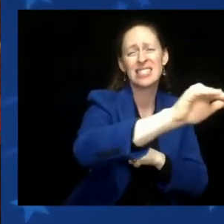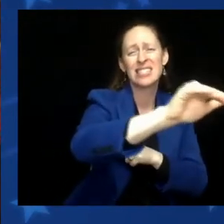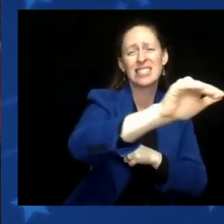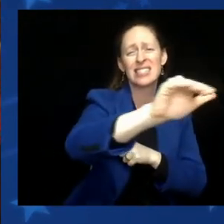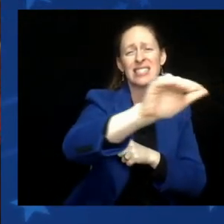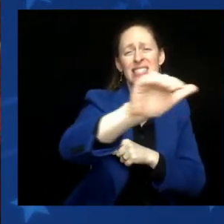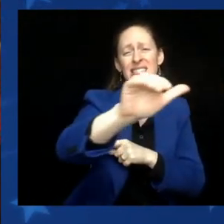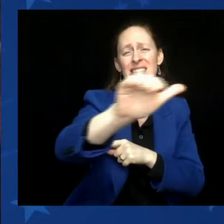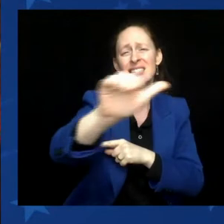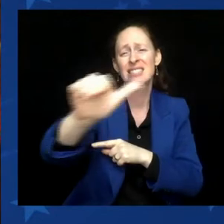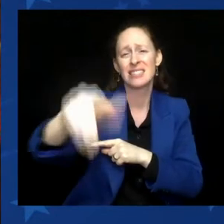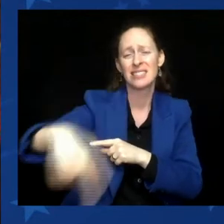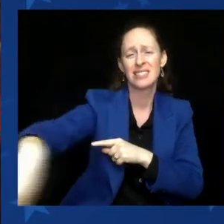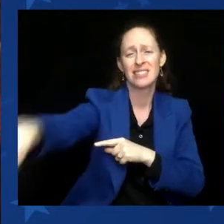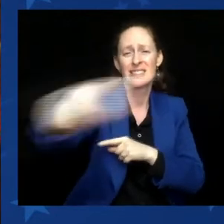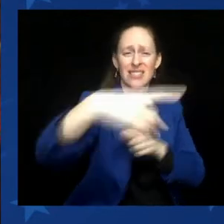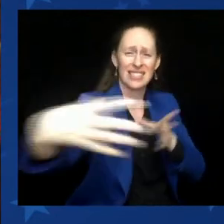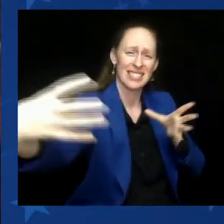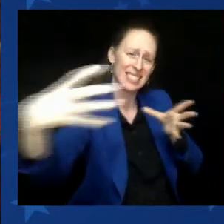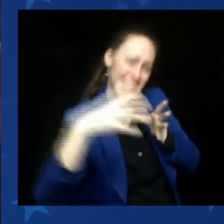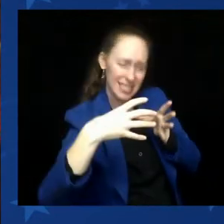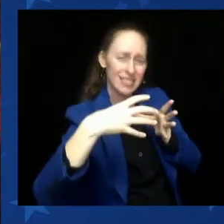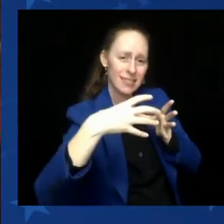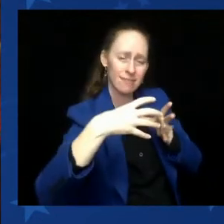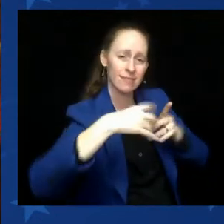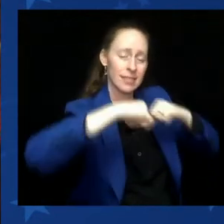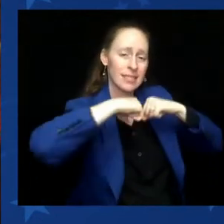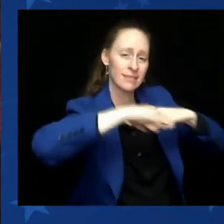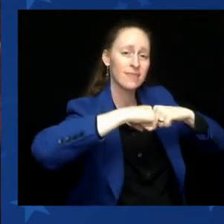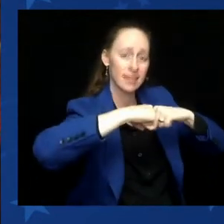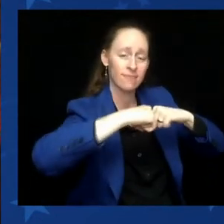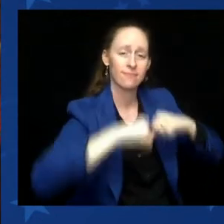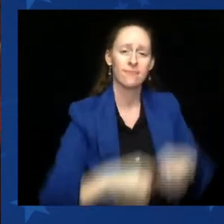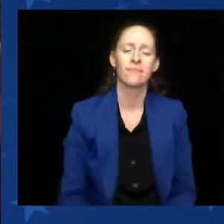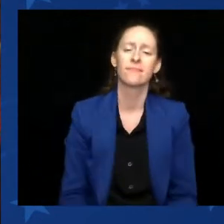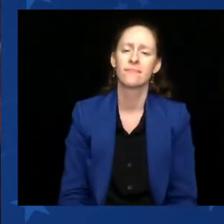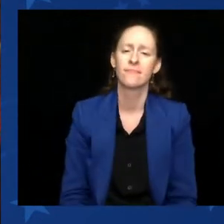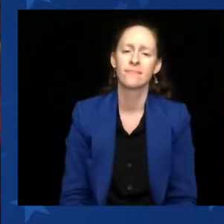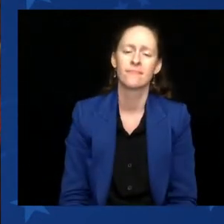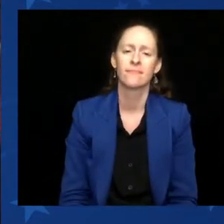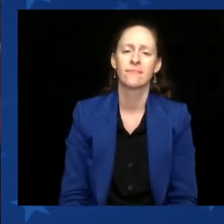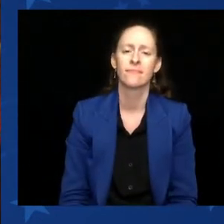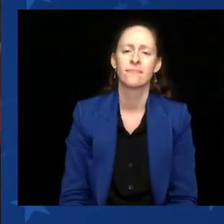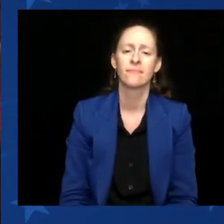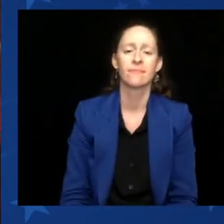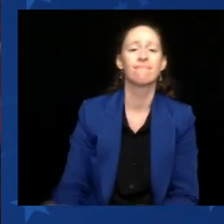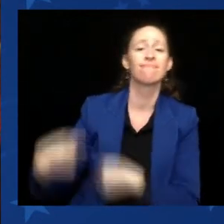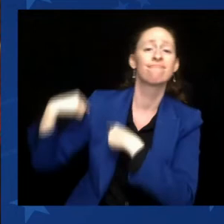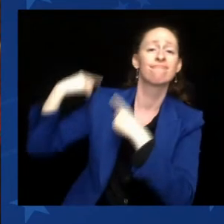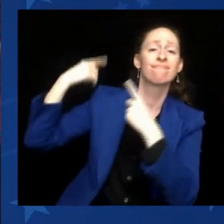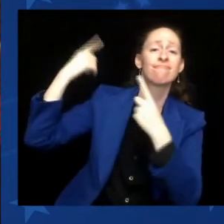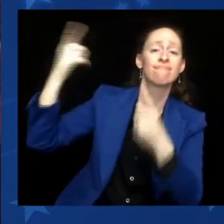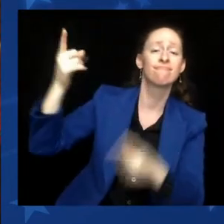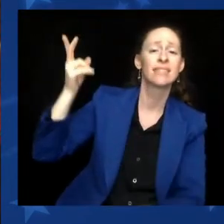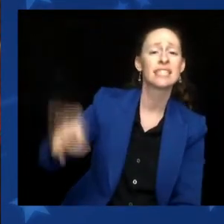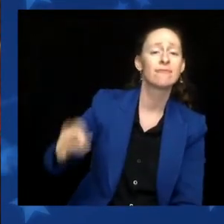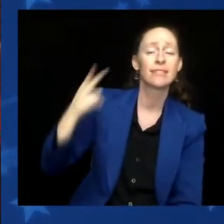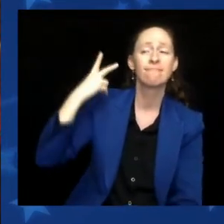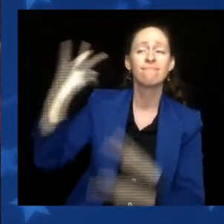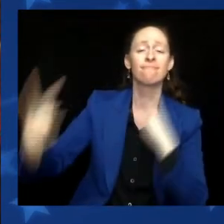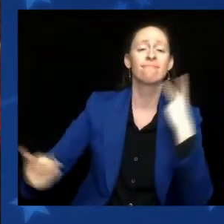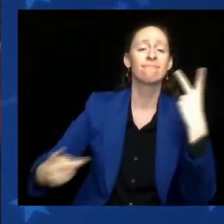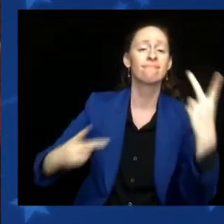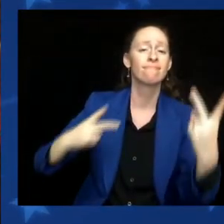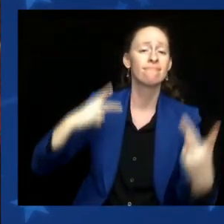Throughout our history, America's often made the greatest progress coming out of some of our darkest moments, like you're